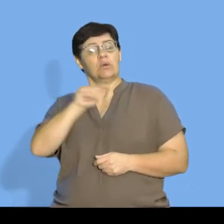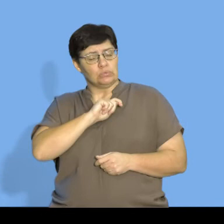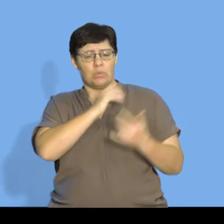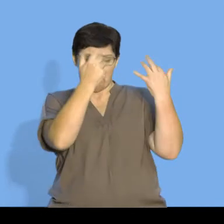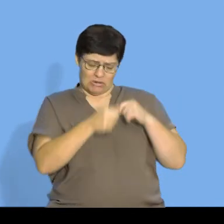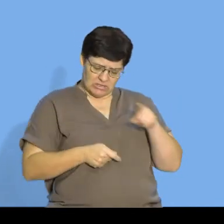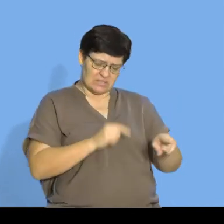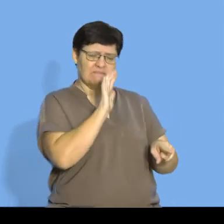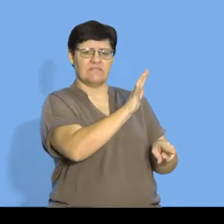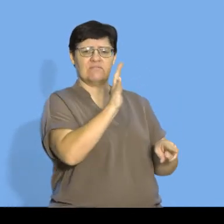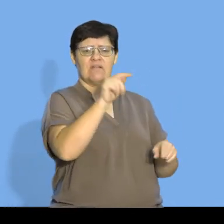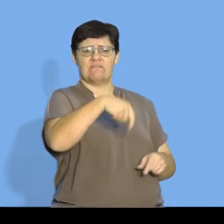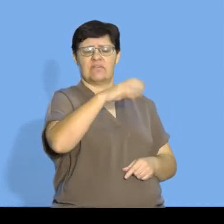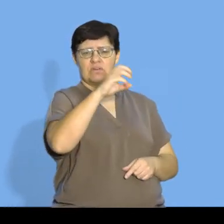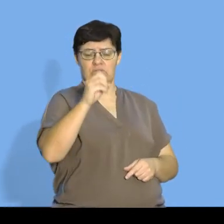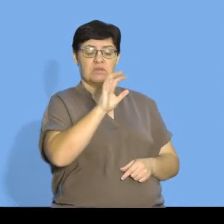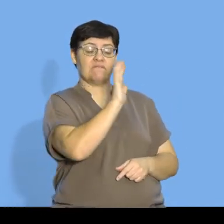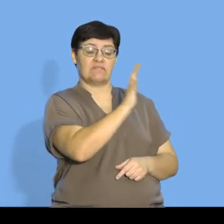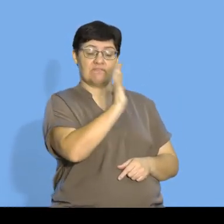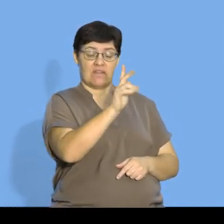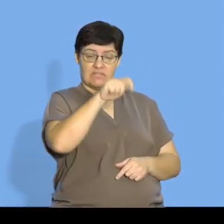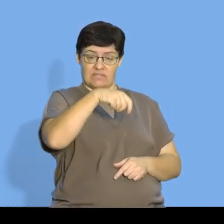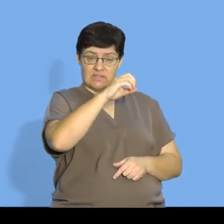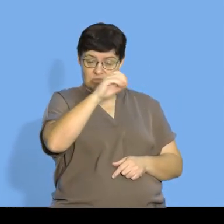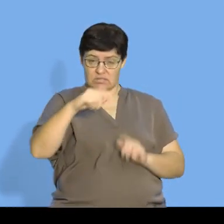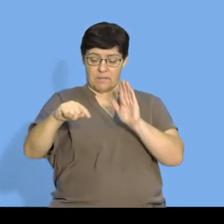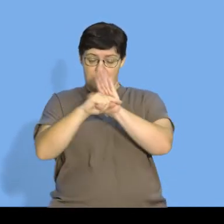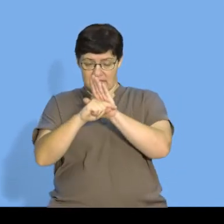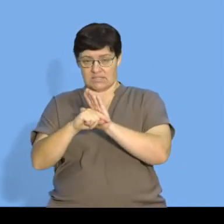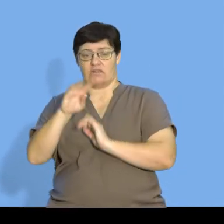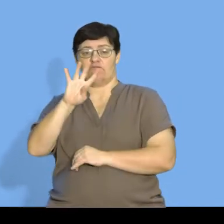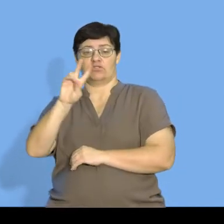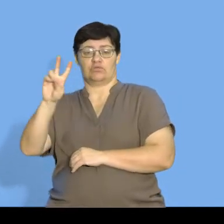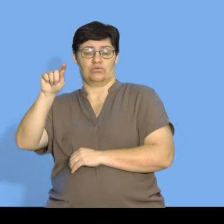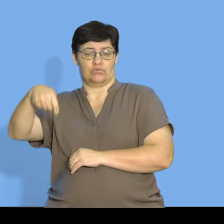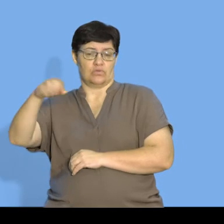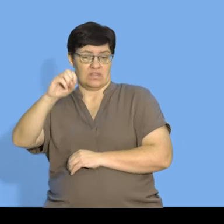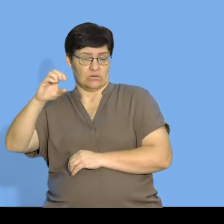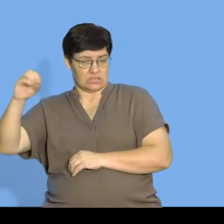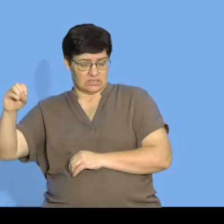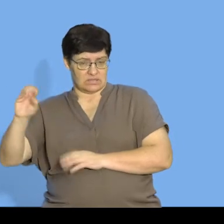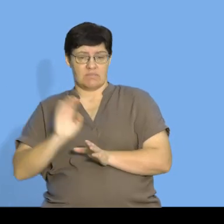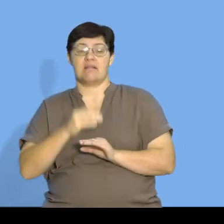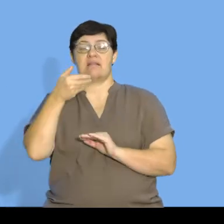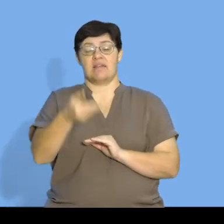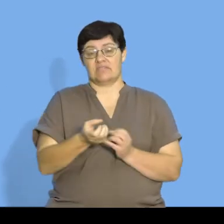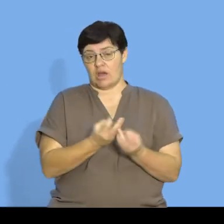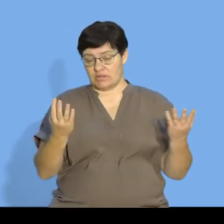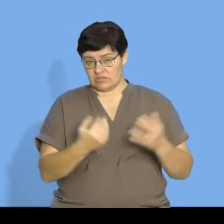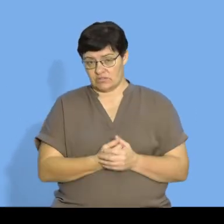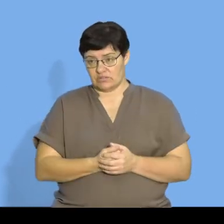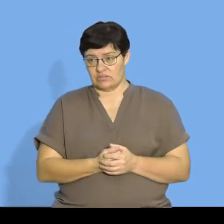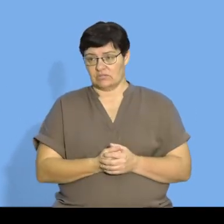of 55. So in other words, if you take 55,000 minus your